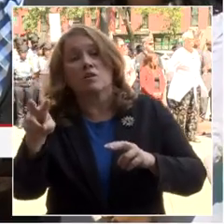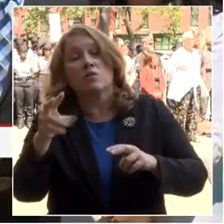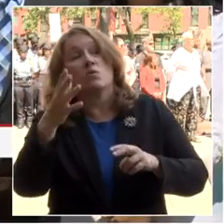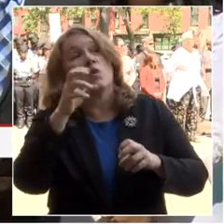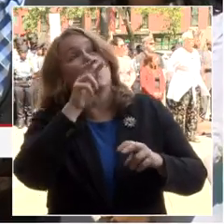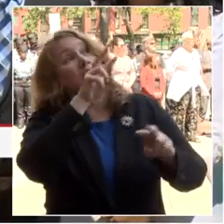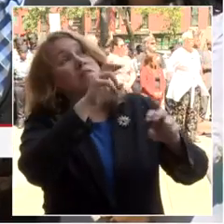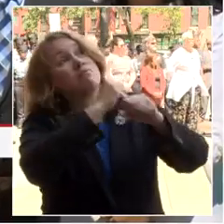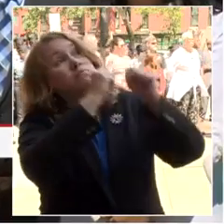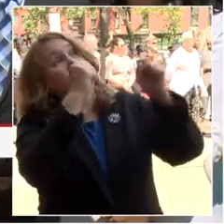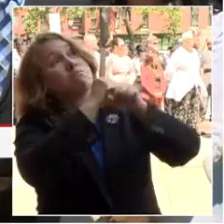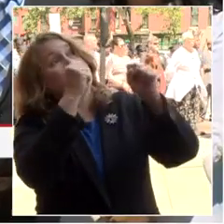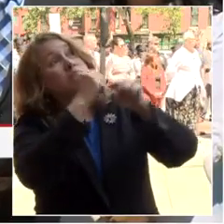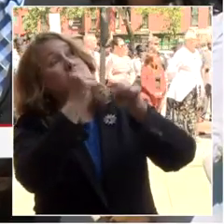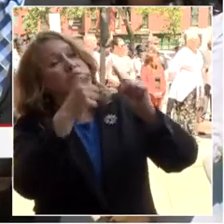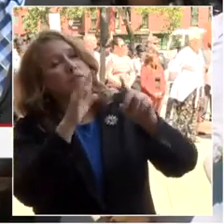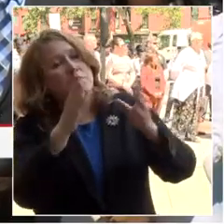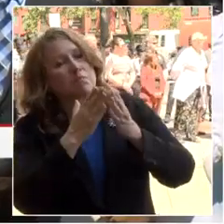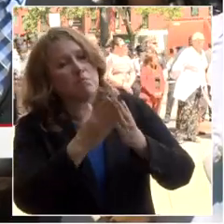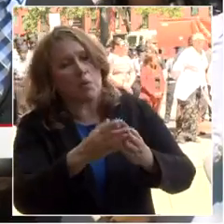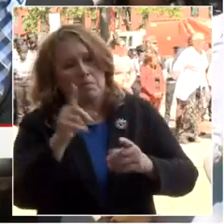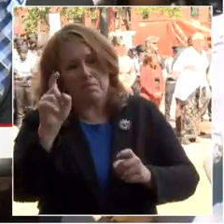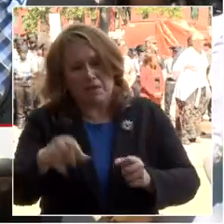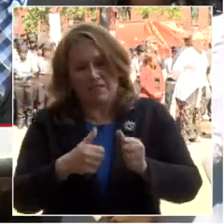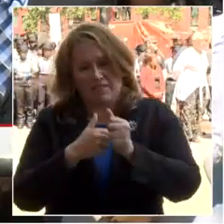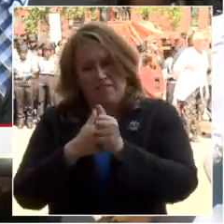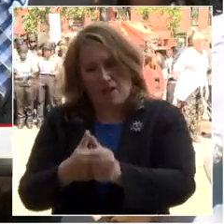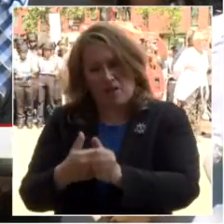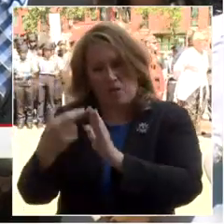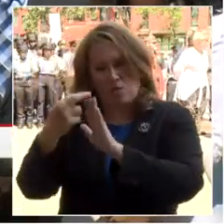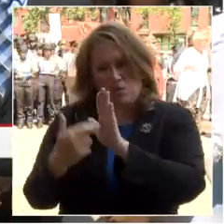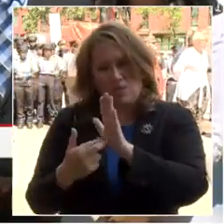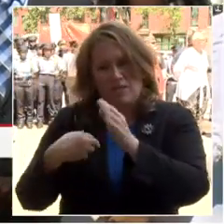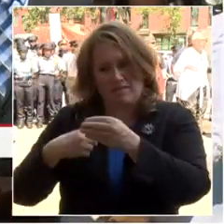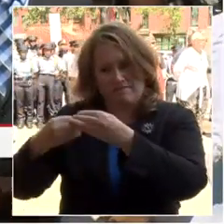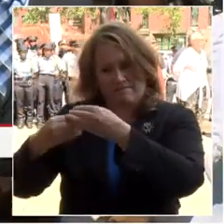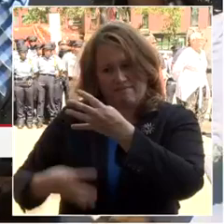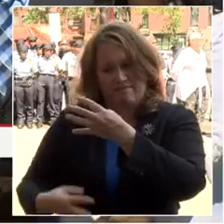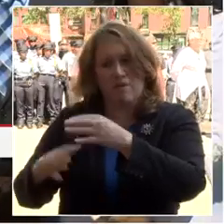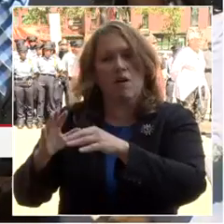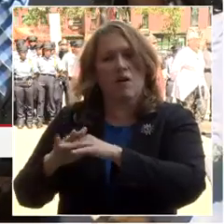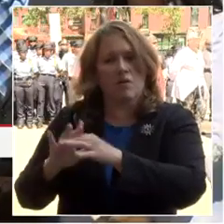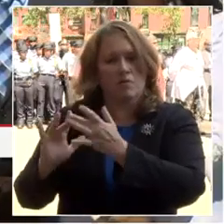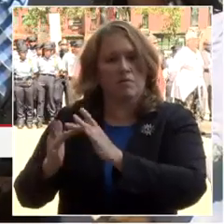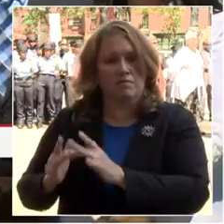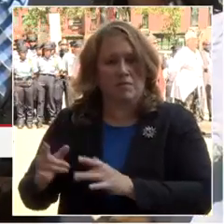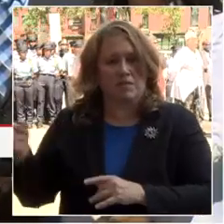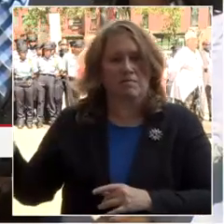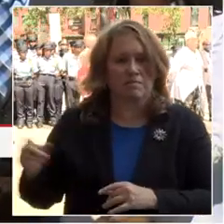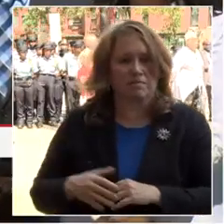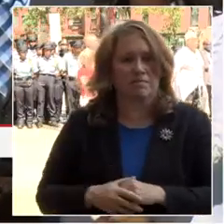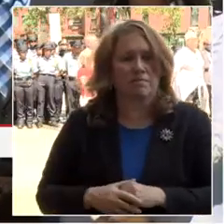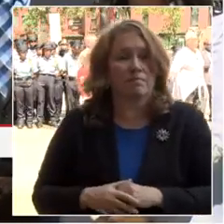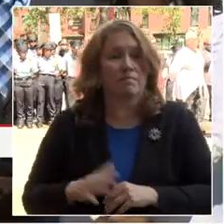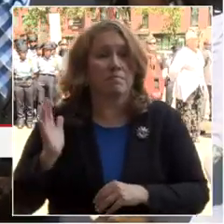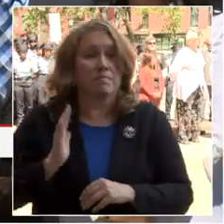must adhere to the designated anchorage zones. Consistent with past holiday celebrations, this year, there will be